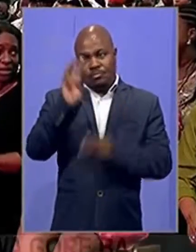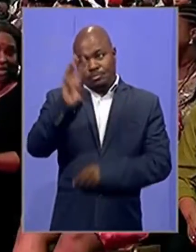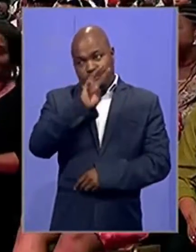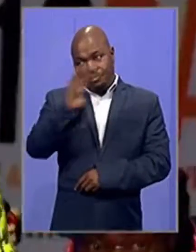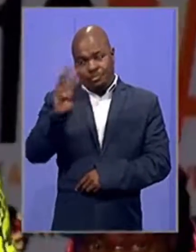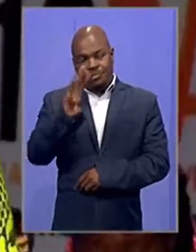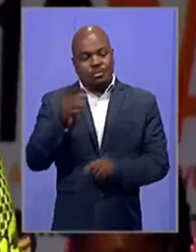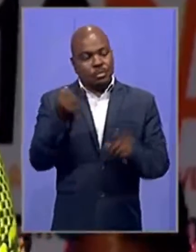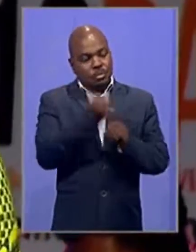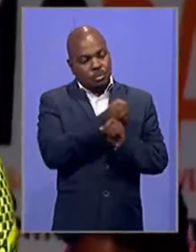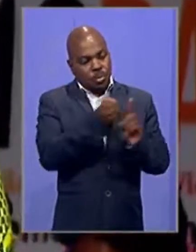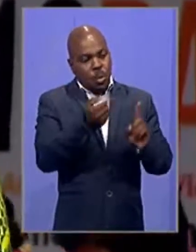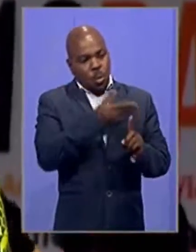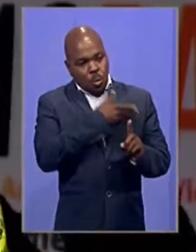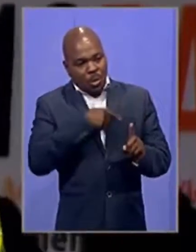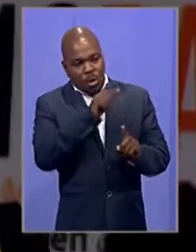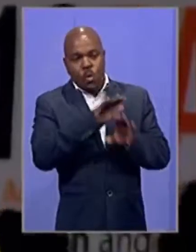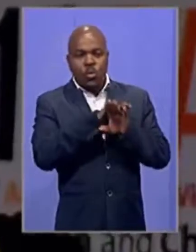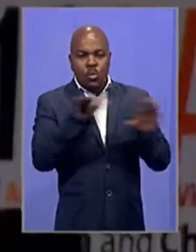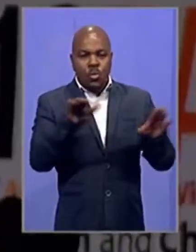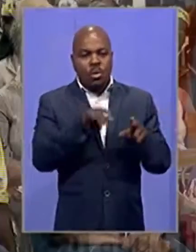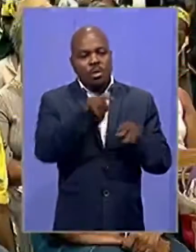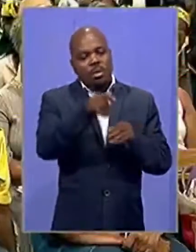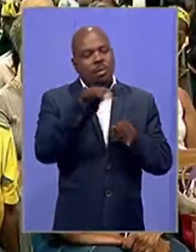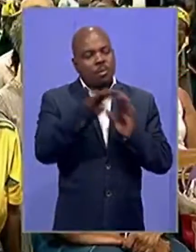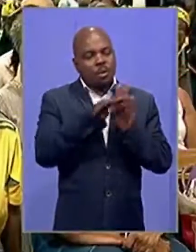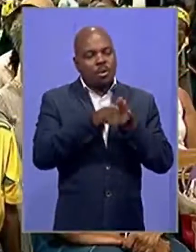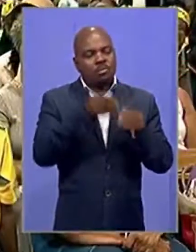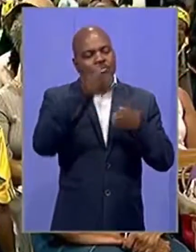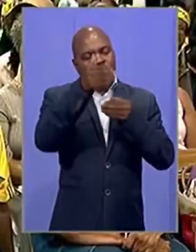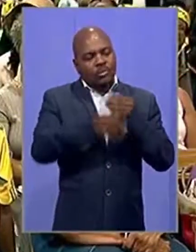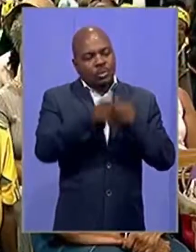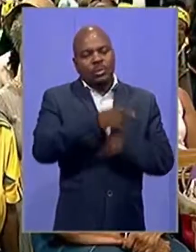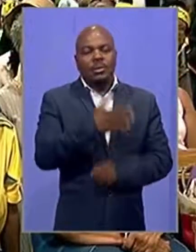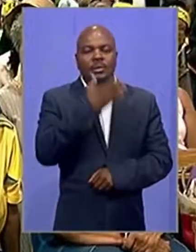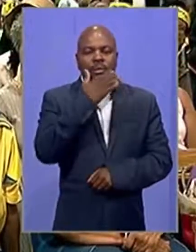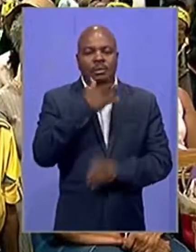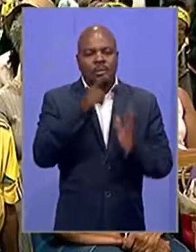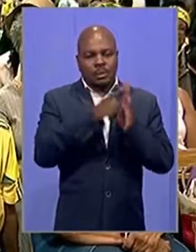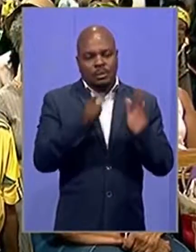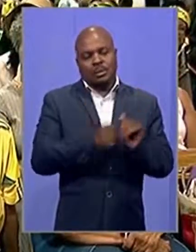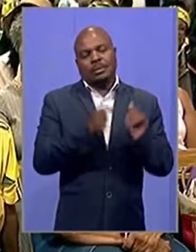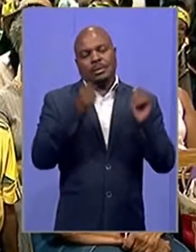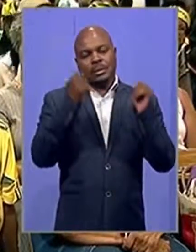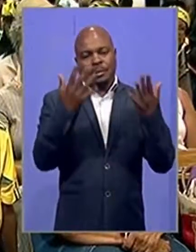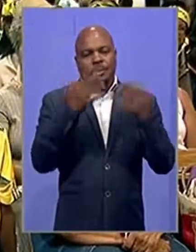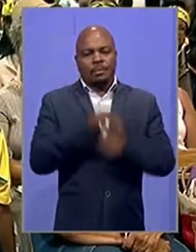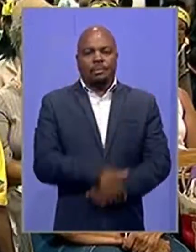kgatlhanong le tirisodikgoka ya bong mme le tla khutla Sedimonthole a le malatsi a le 10.